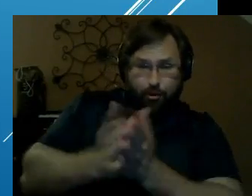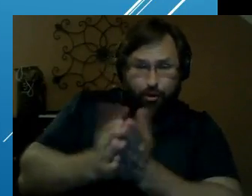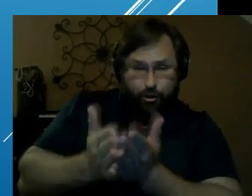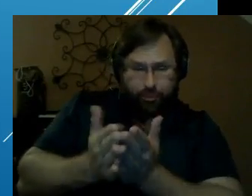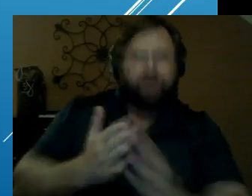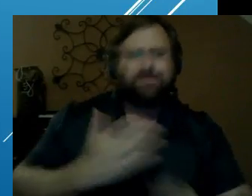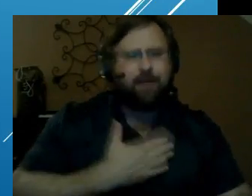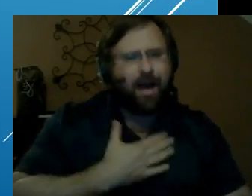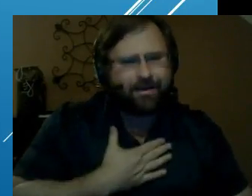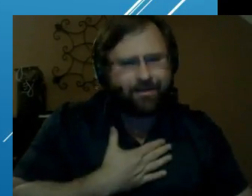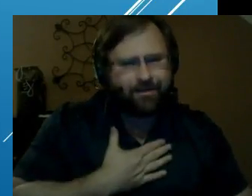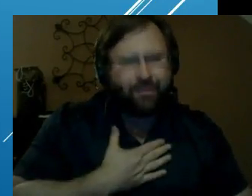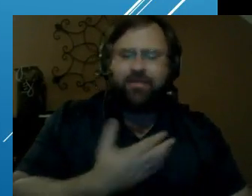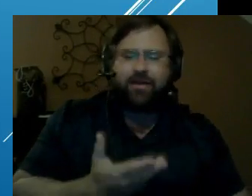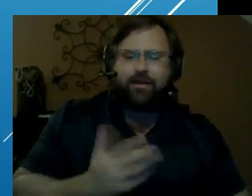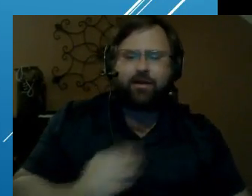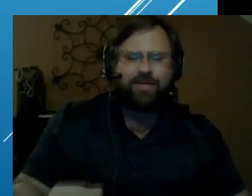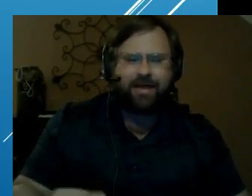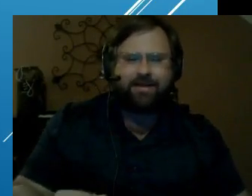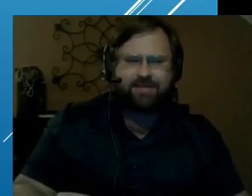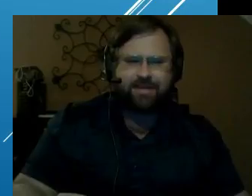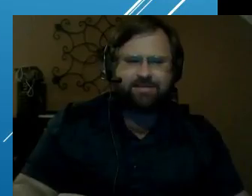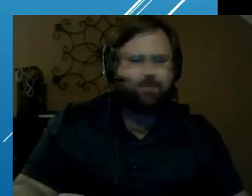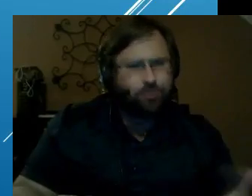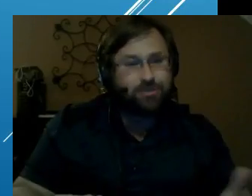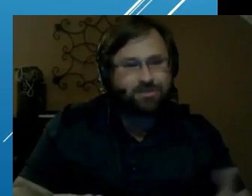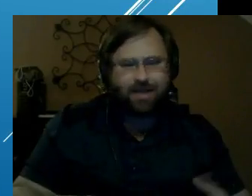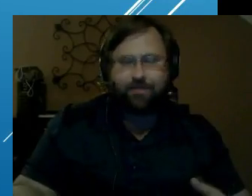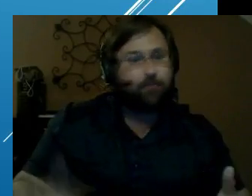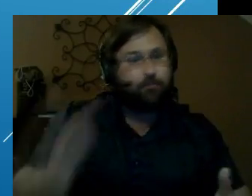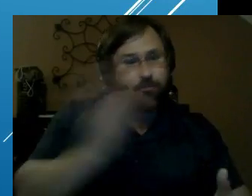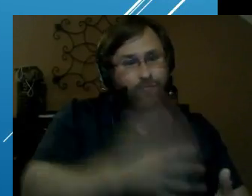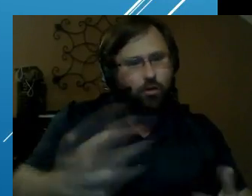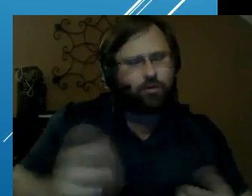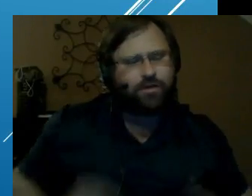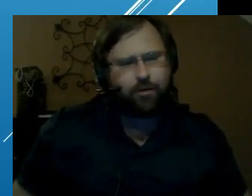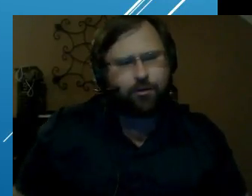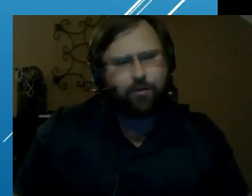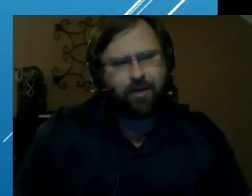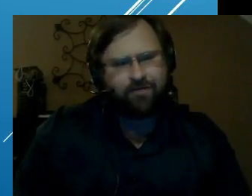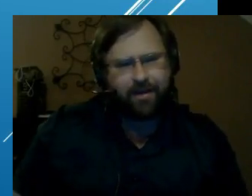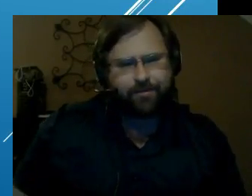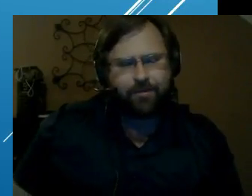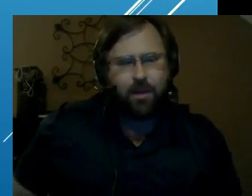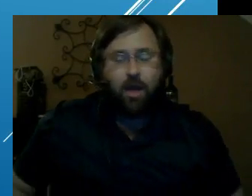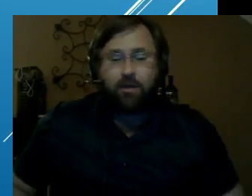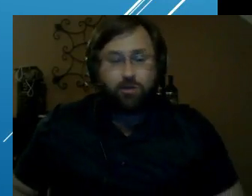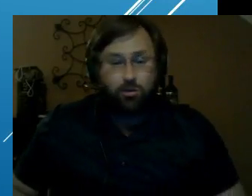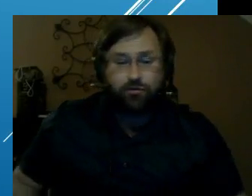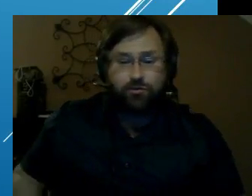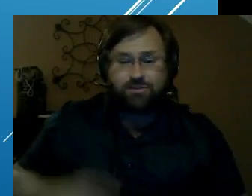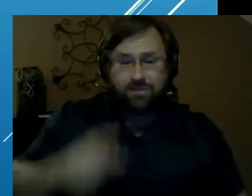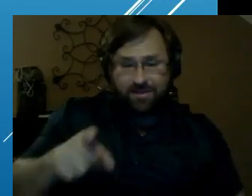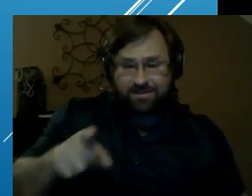the book is mine, then it'll go at the end of the sentence. But most of the time they come before the noun that they're modifying. Now